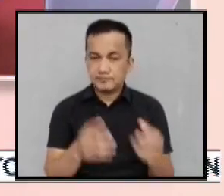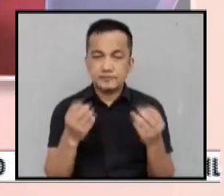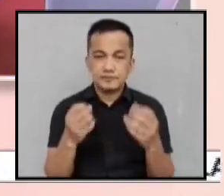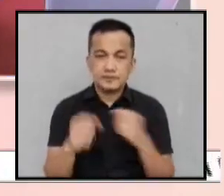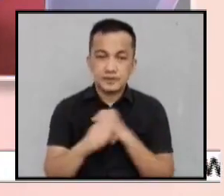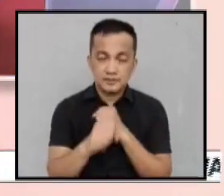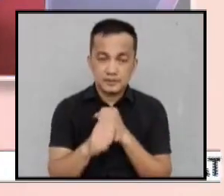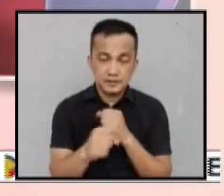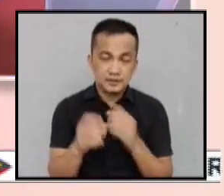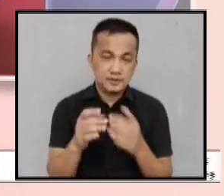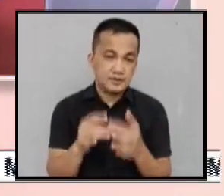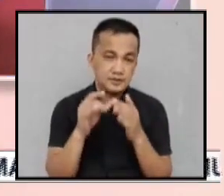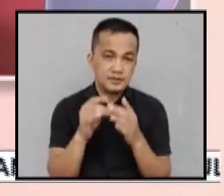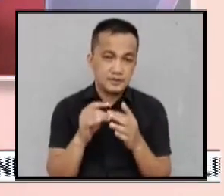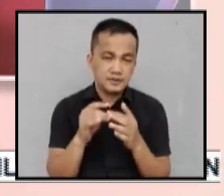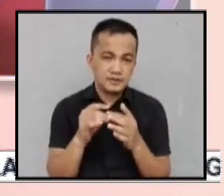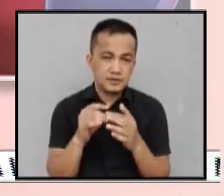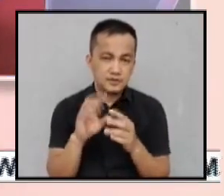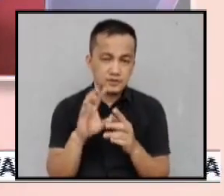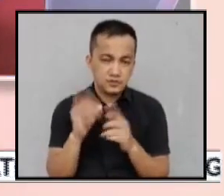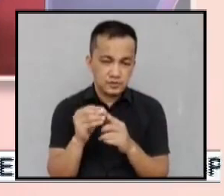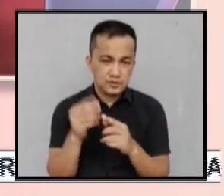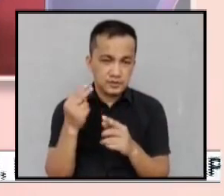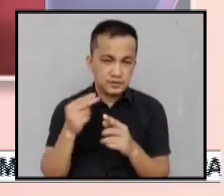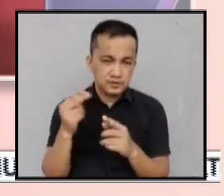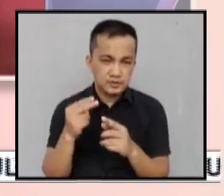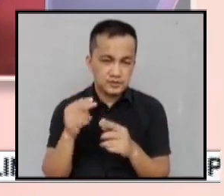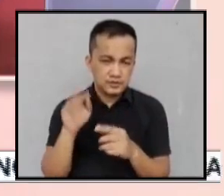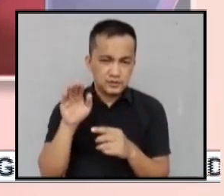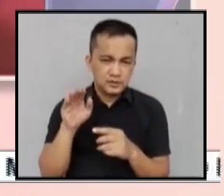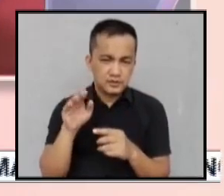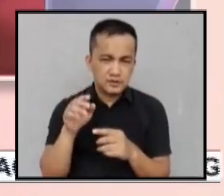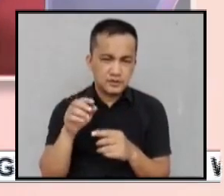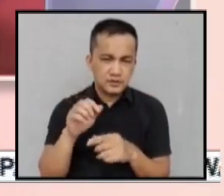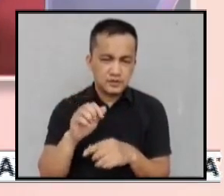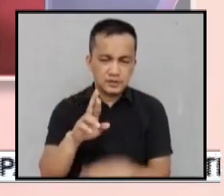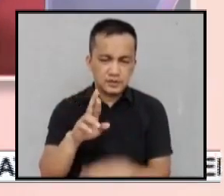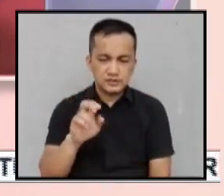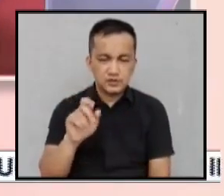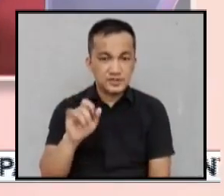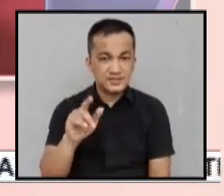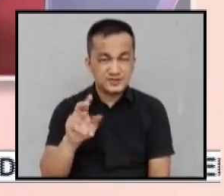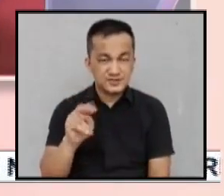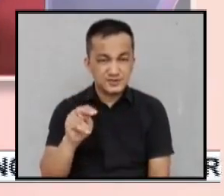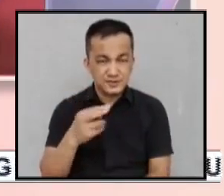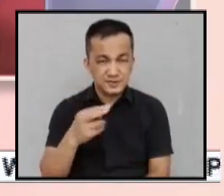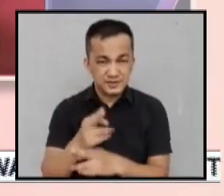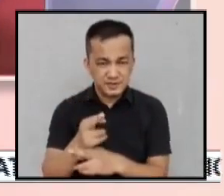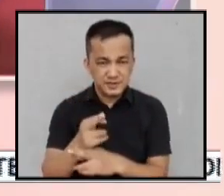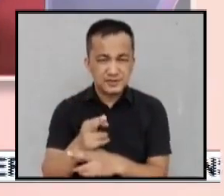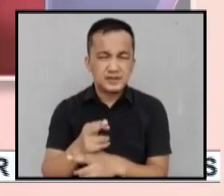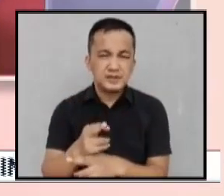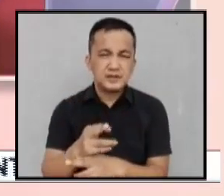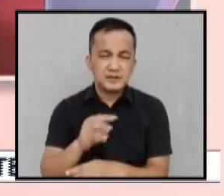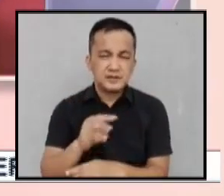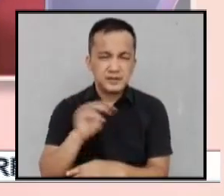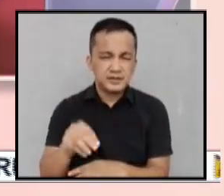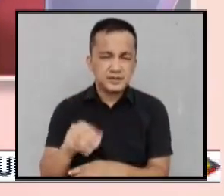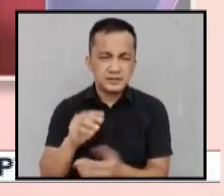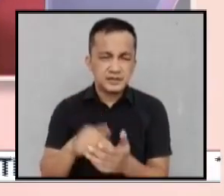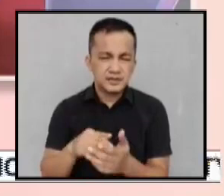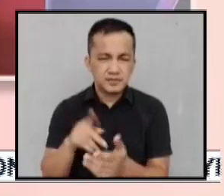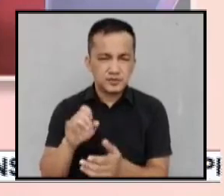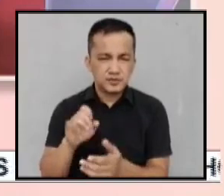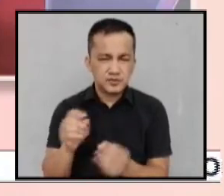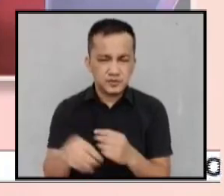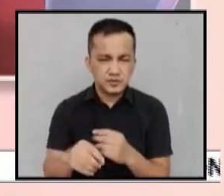ng culture and heritage natin, is calling for the restoration, of course. Ito pong Manila Central Post Office. Ano po ba yung mangyayari